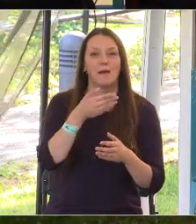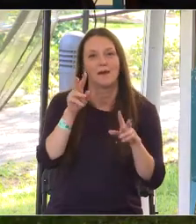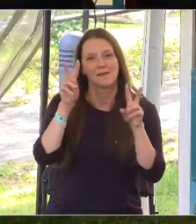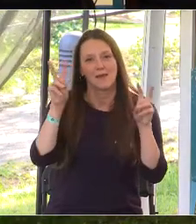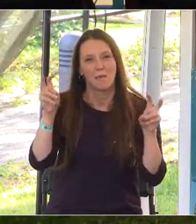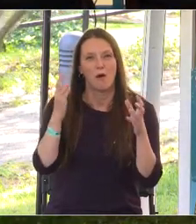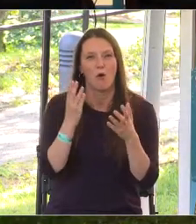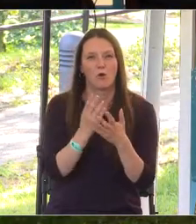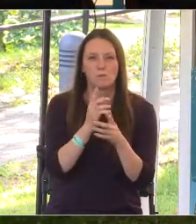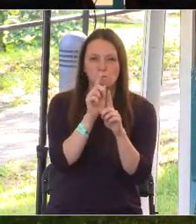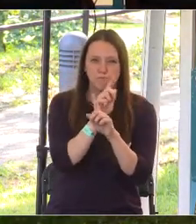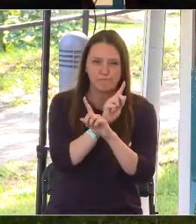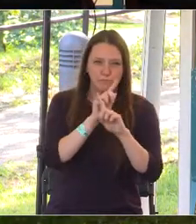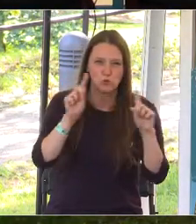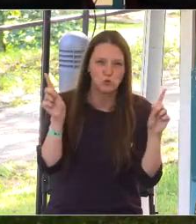mythical creatures